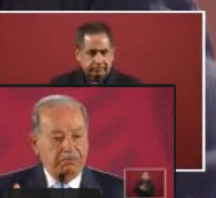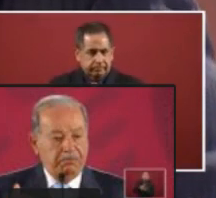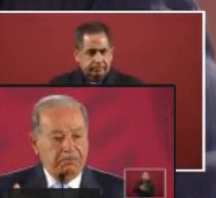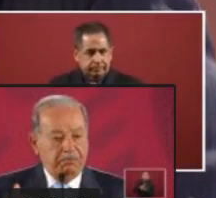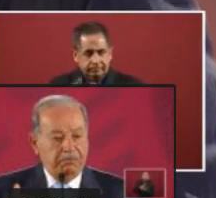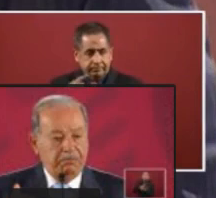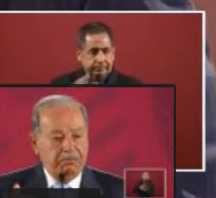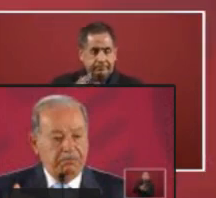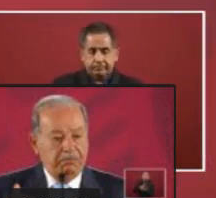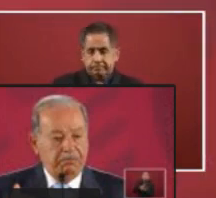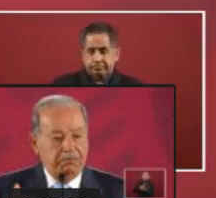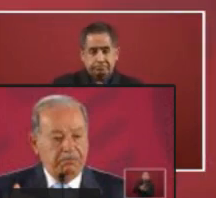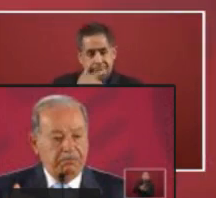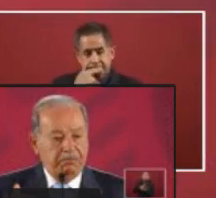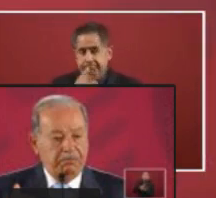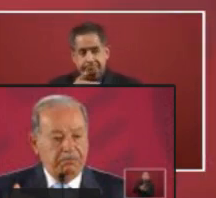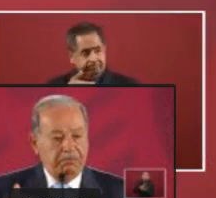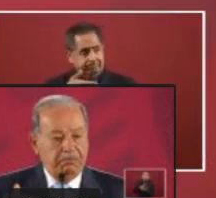which